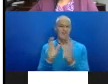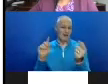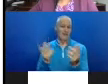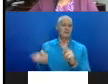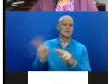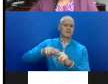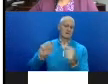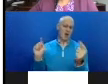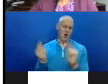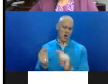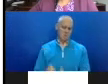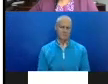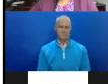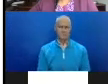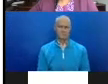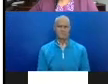means.